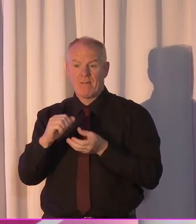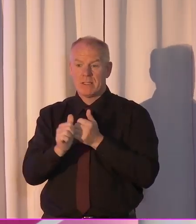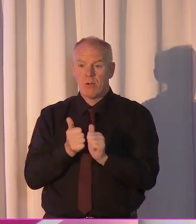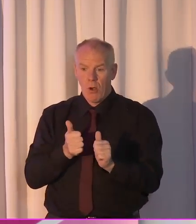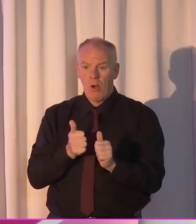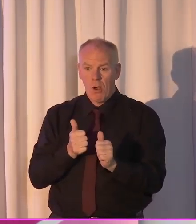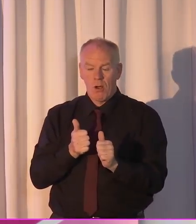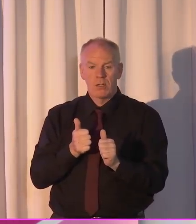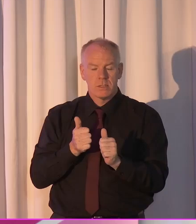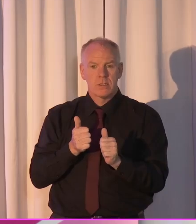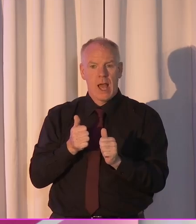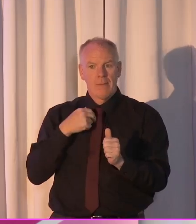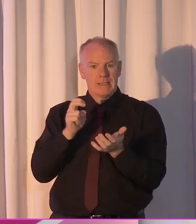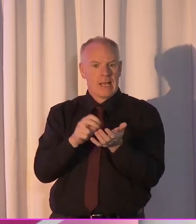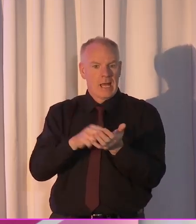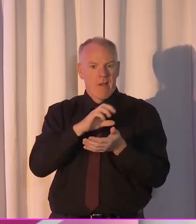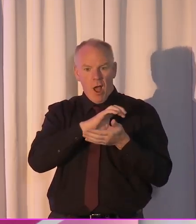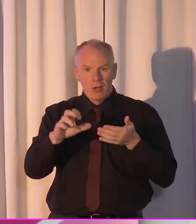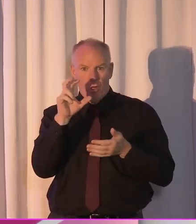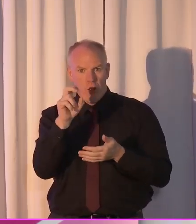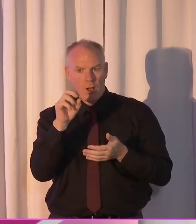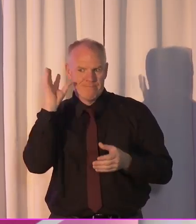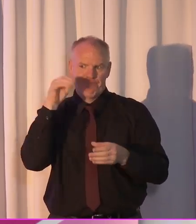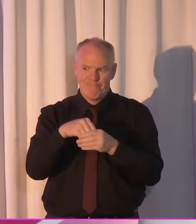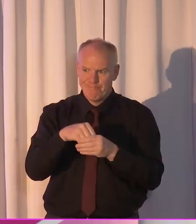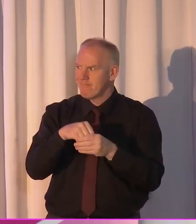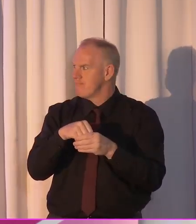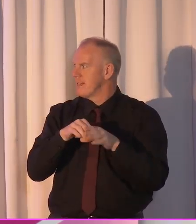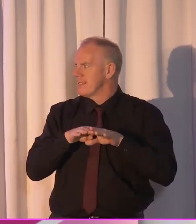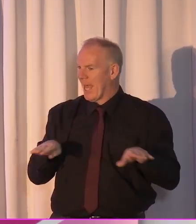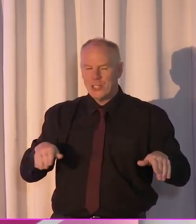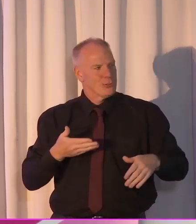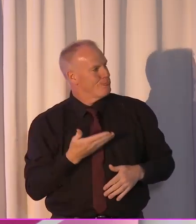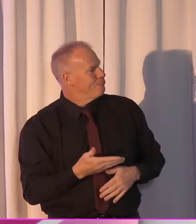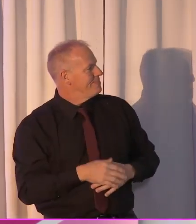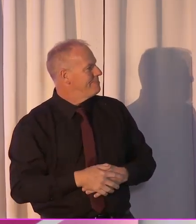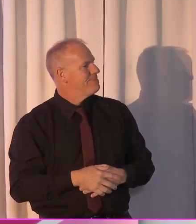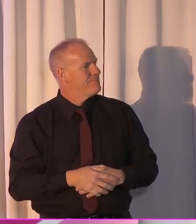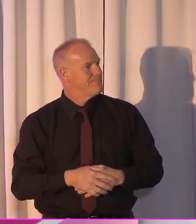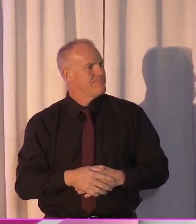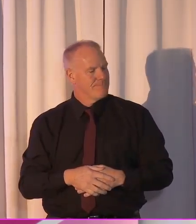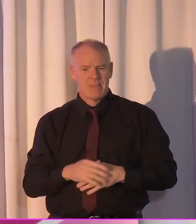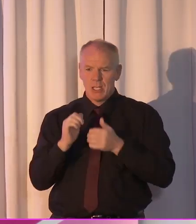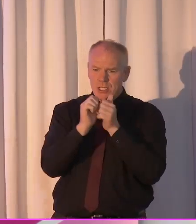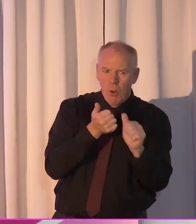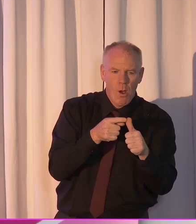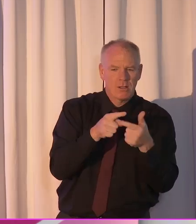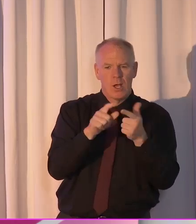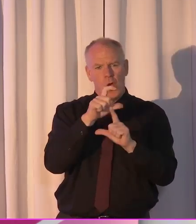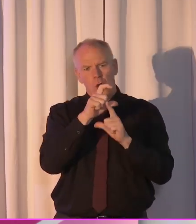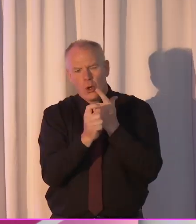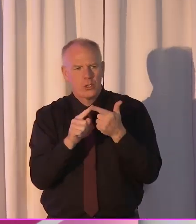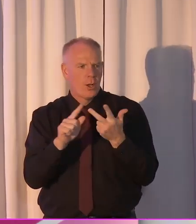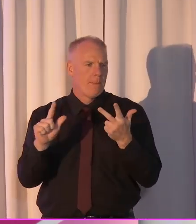Ireland, I am delighted that Article 30 has made its way onto the stage here today. I think, be it sport, be it culture, be